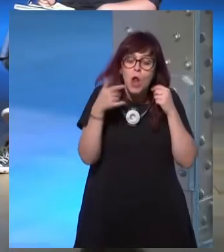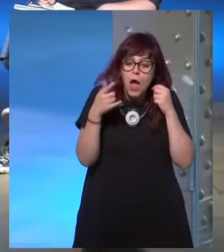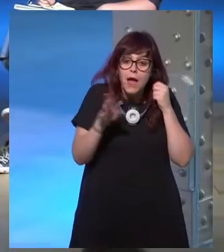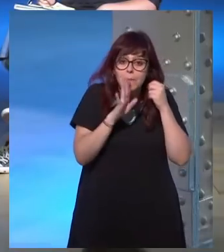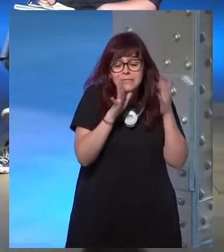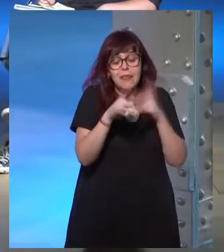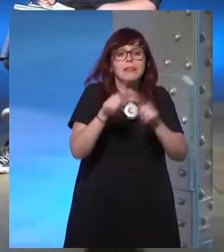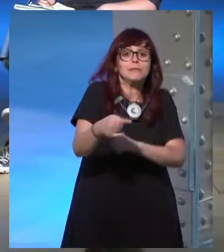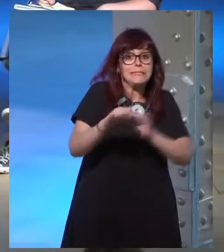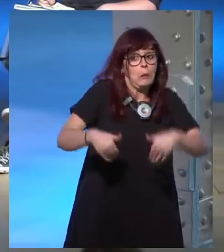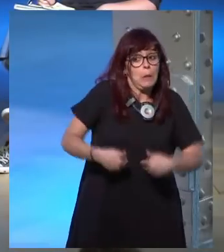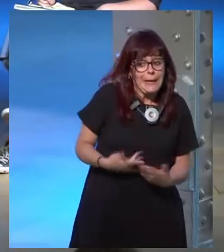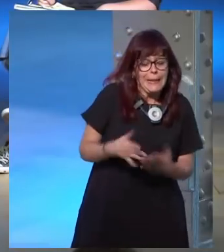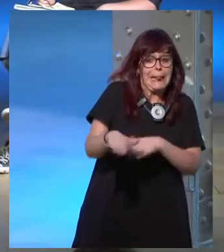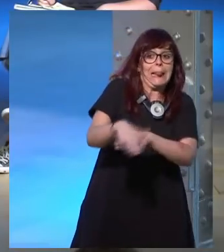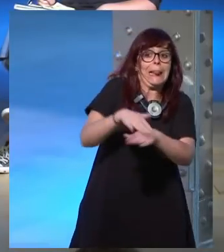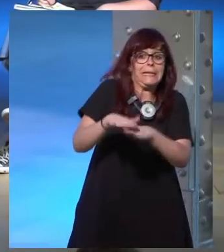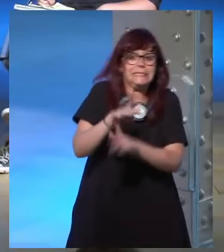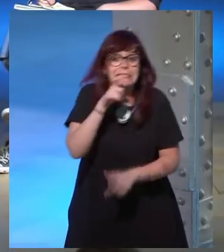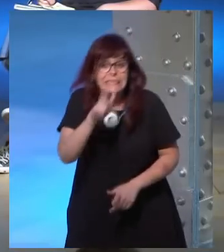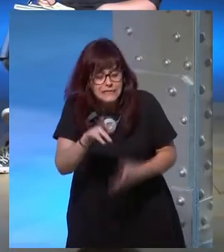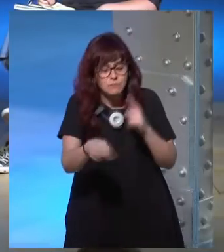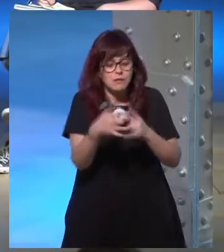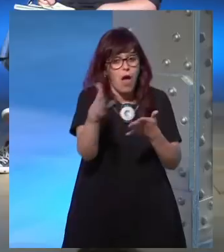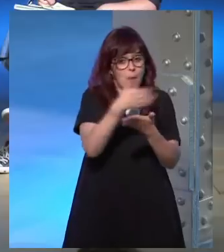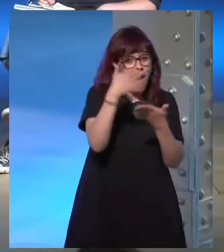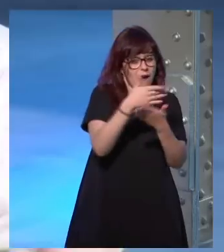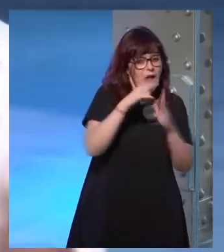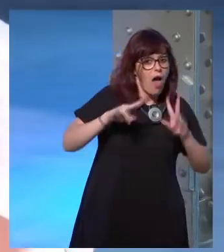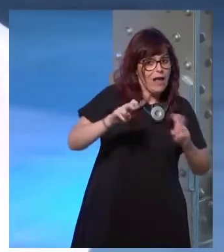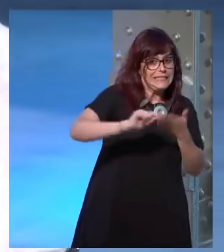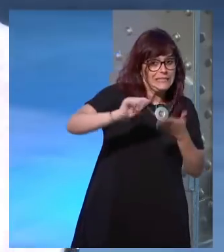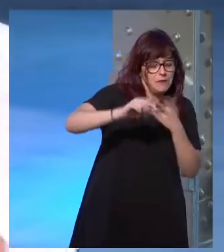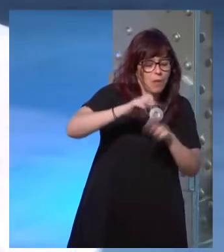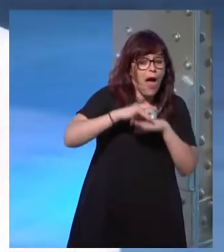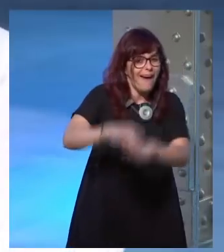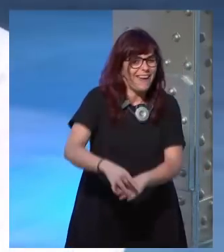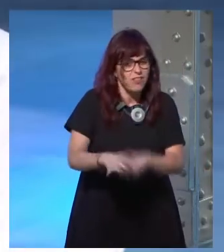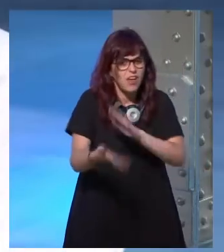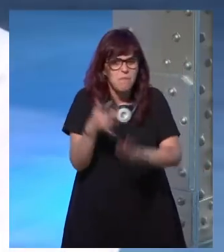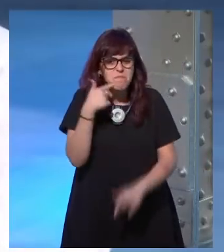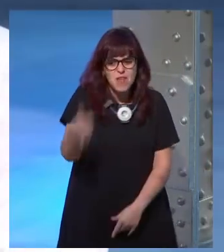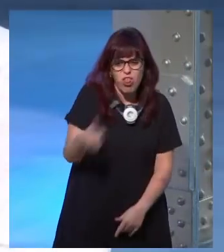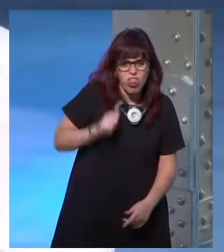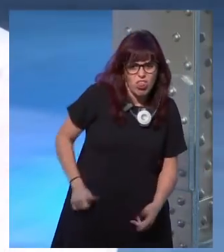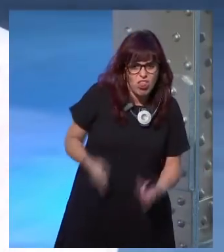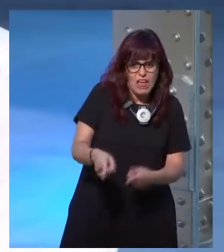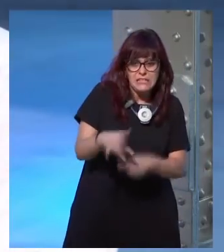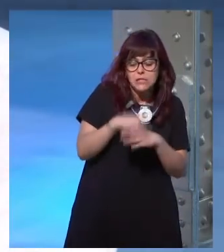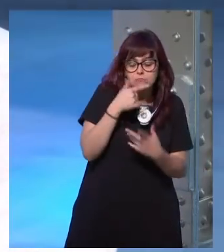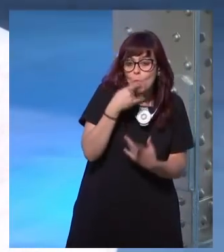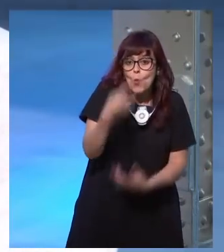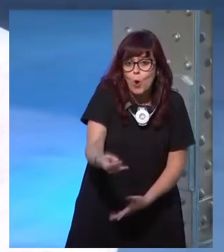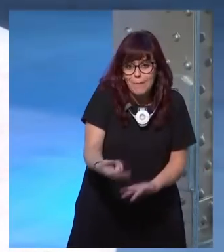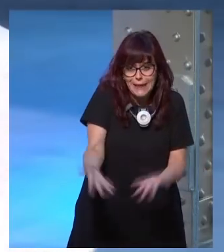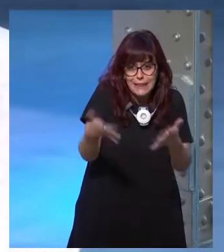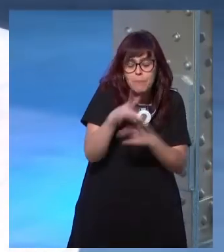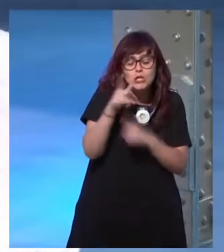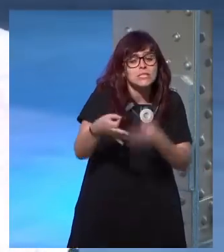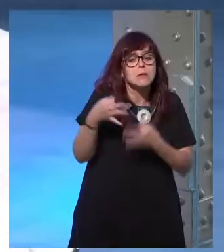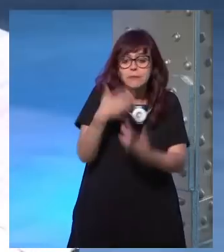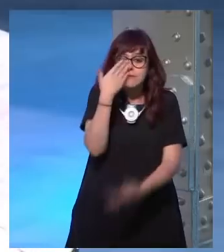me it's good. So she's like, this is really bad, so I don't want you to work on this, so work on Light Brigade. And I took a couple more months off and